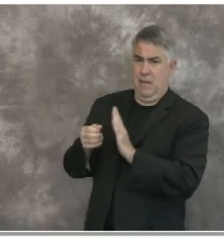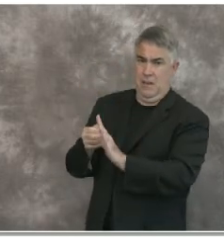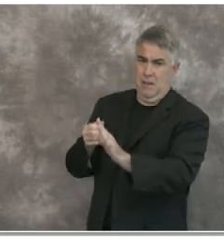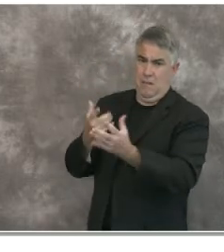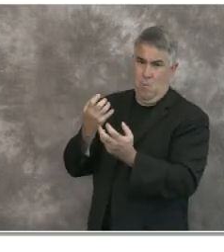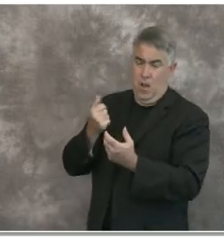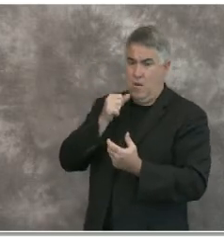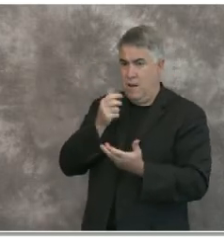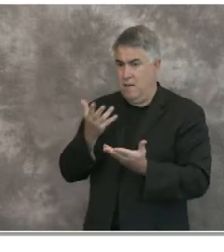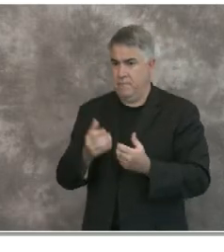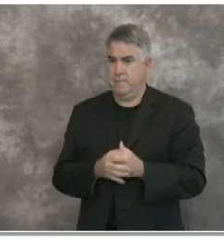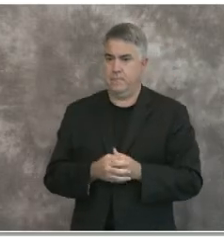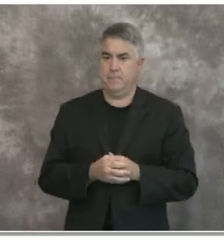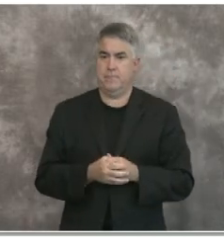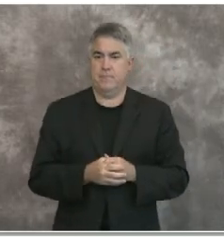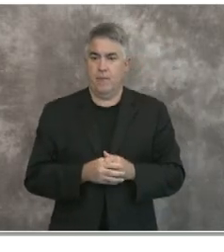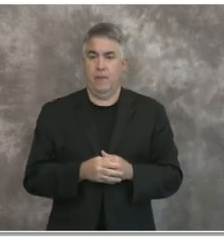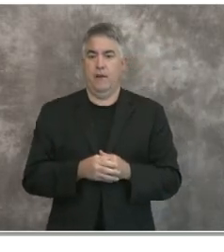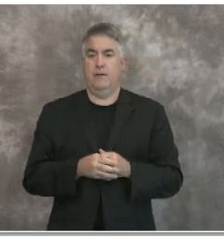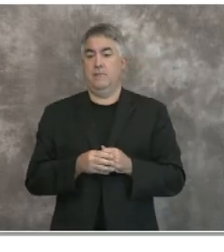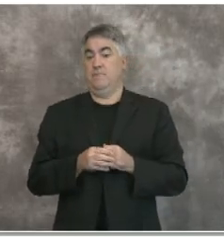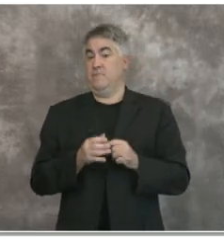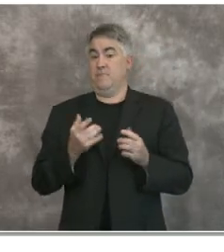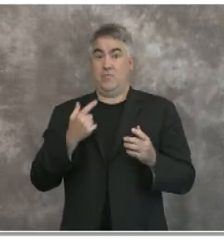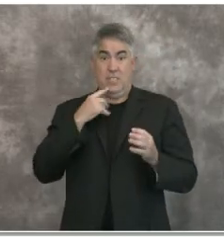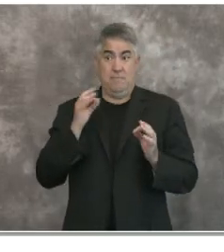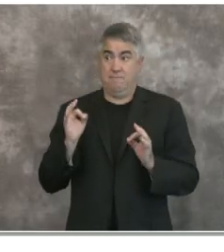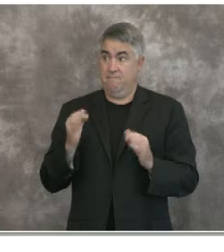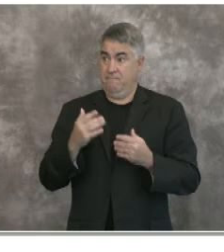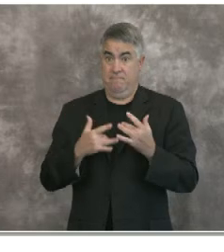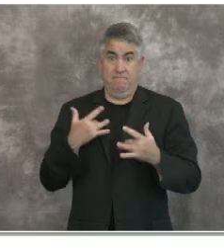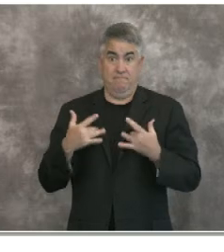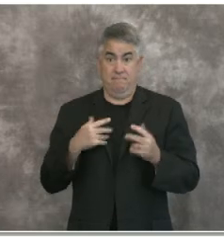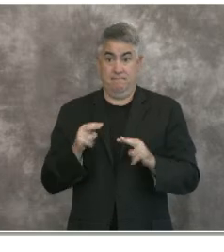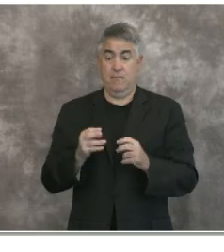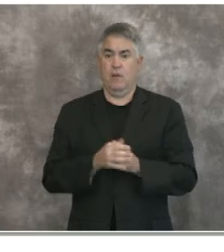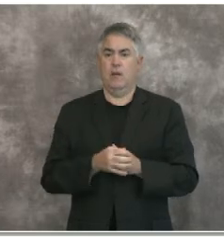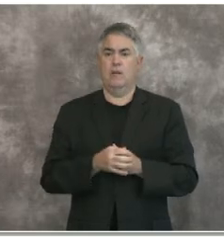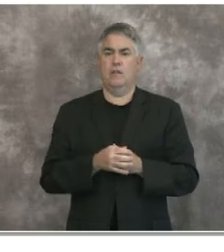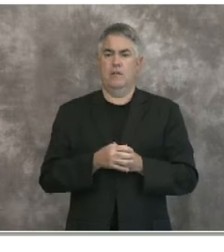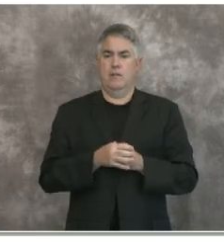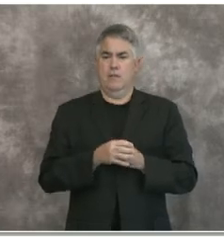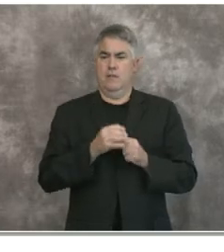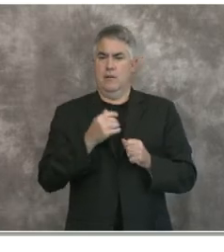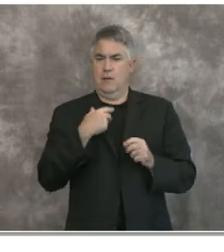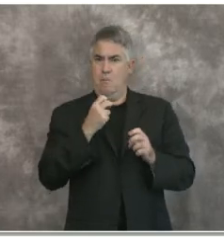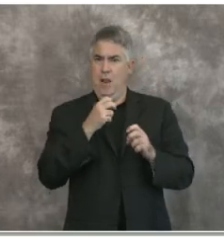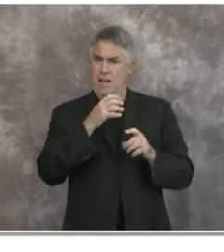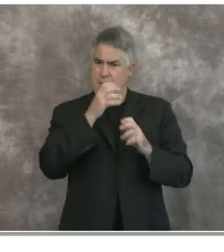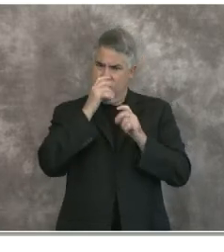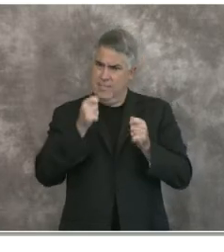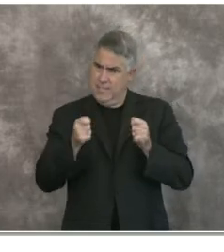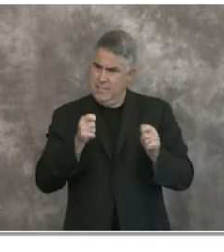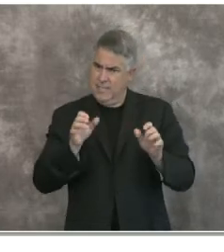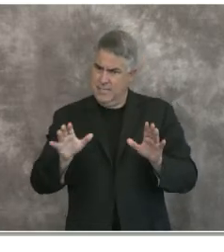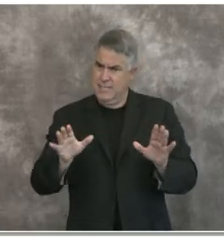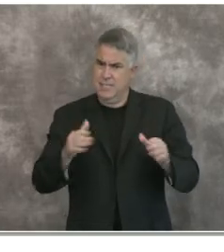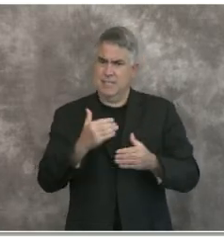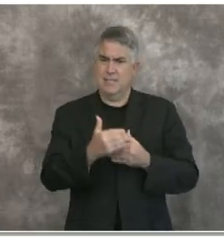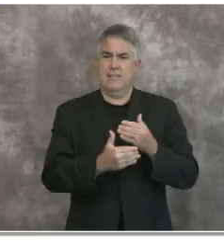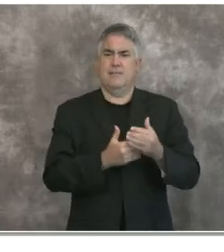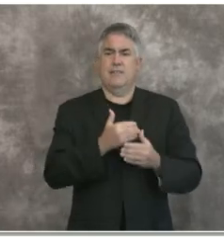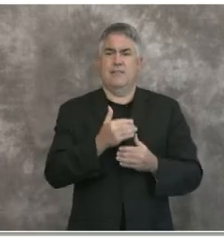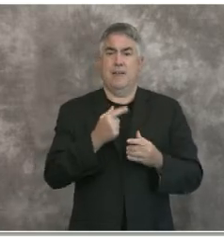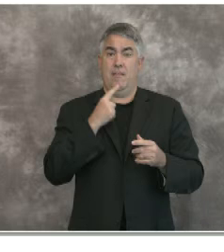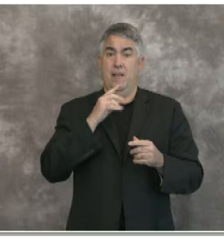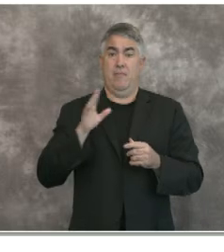decide exactly how it is they want to do. They can be more restrictive if they choose, but the county public health department is removing